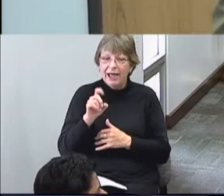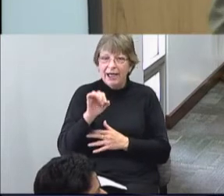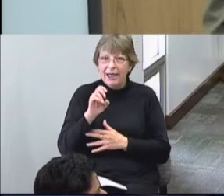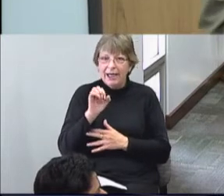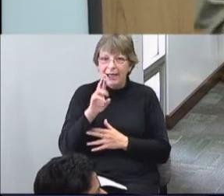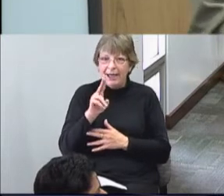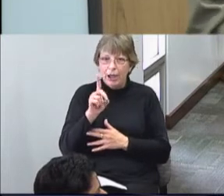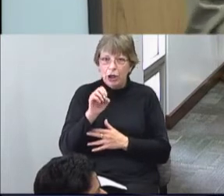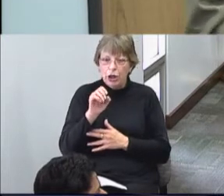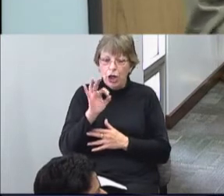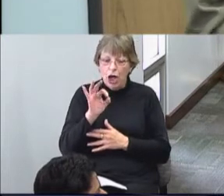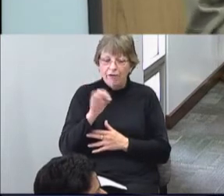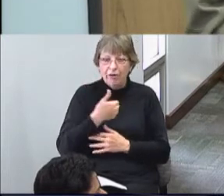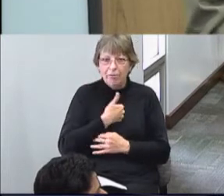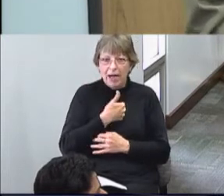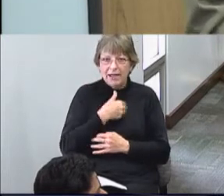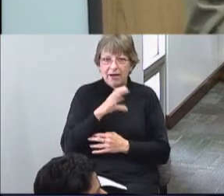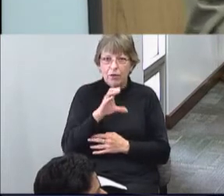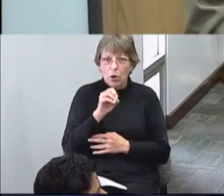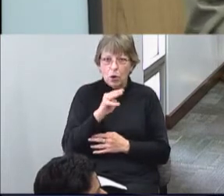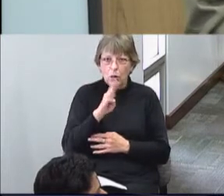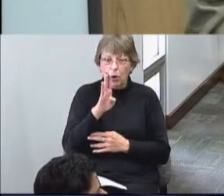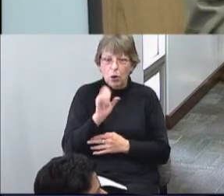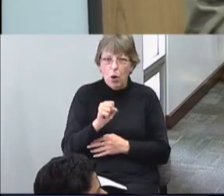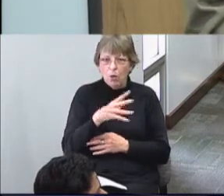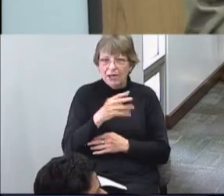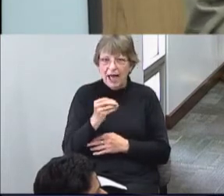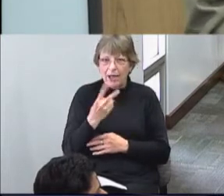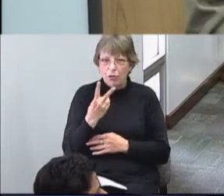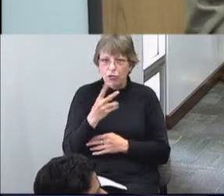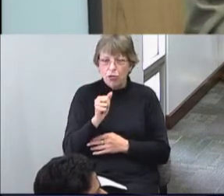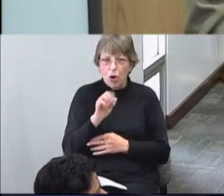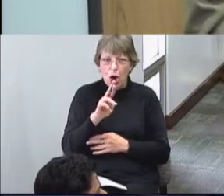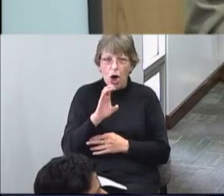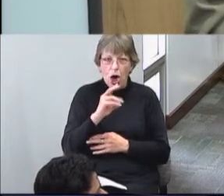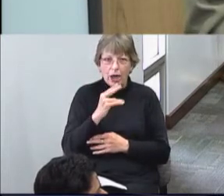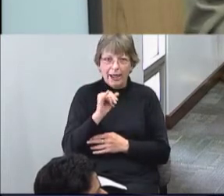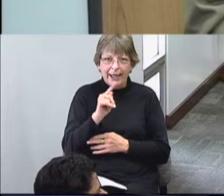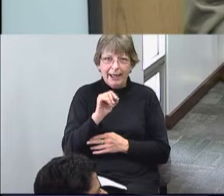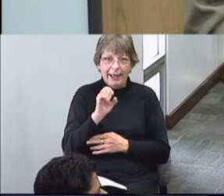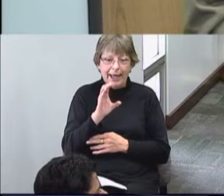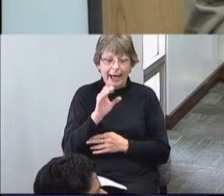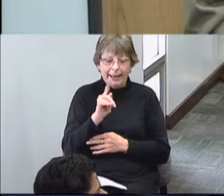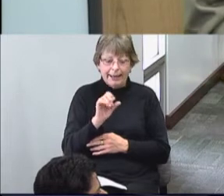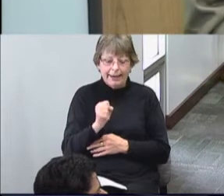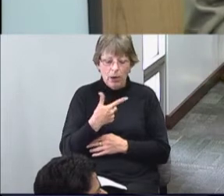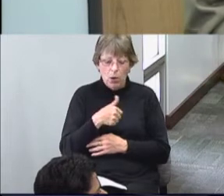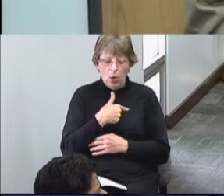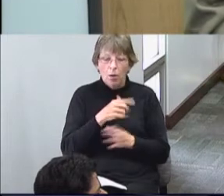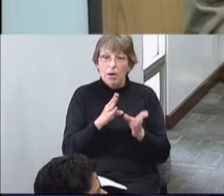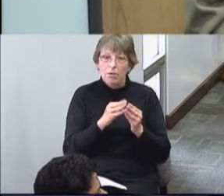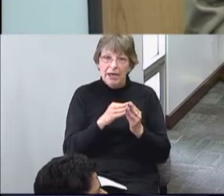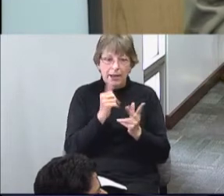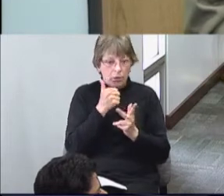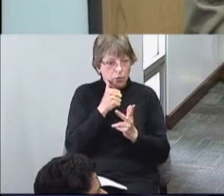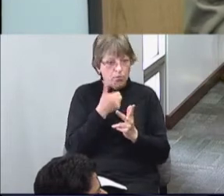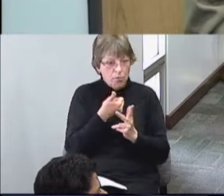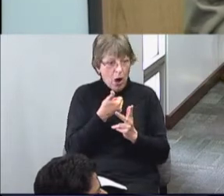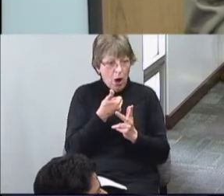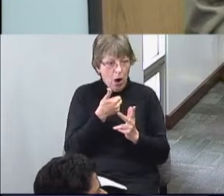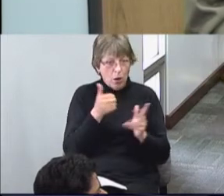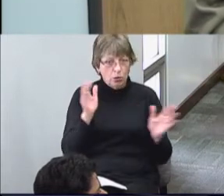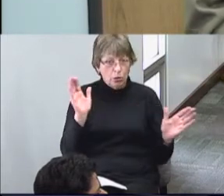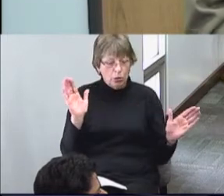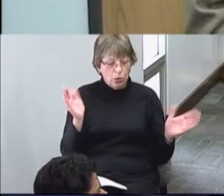File, myself, Justin Combs, and 2 of our architects. We will be meeting tomorrow to narrow this